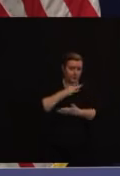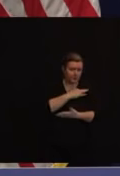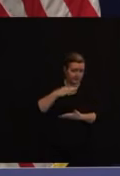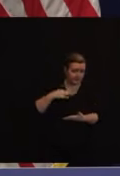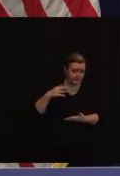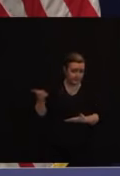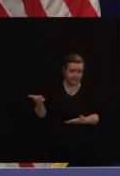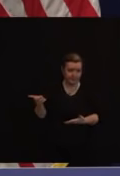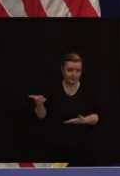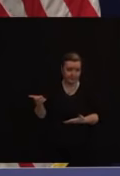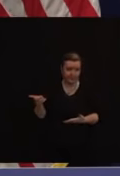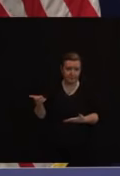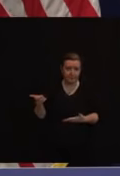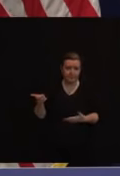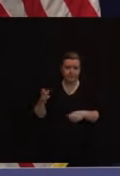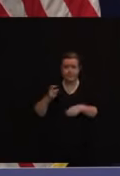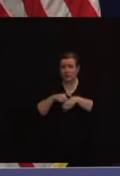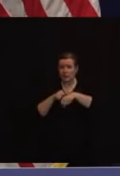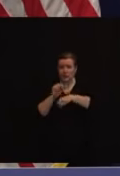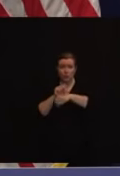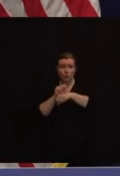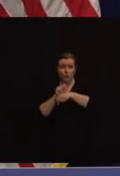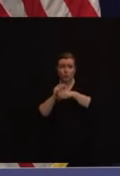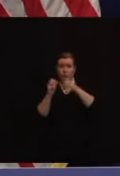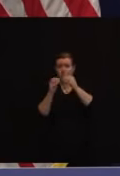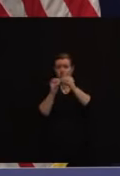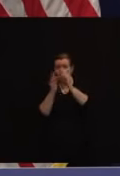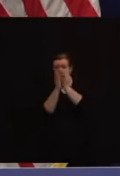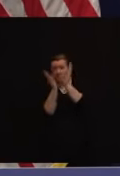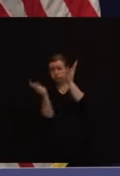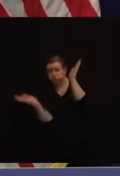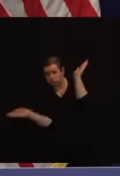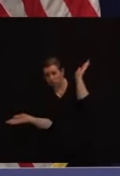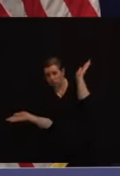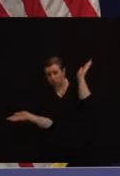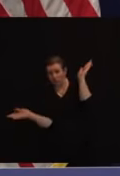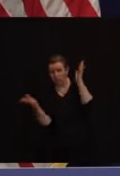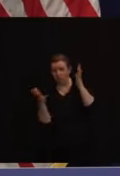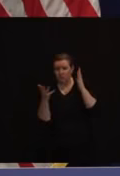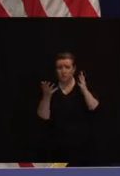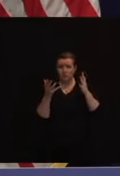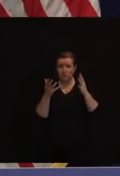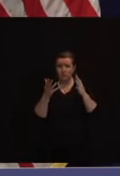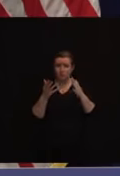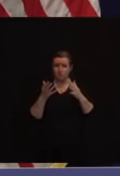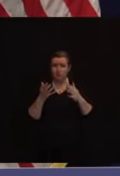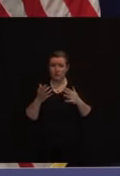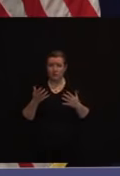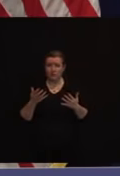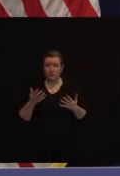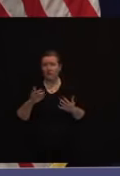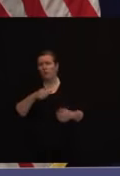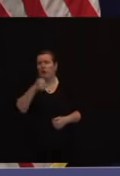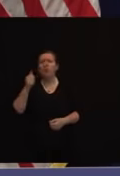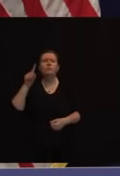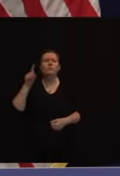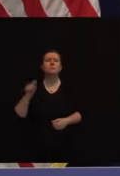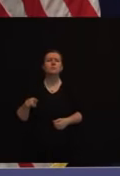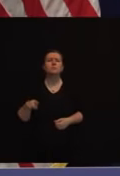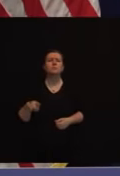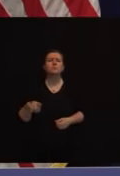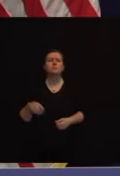staff. Any update on that and any plans for additional enhancements? A colleague would like to know if people